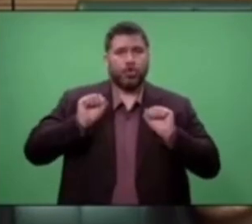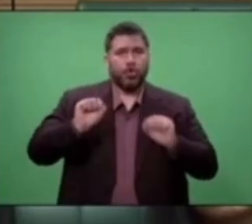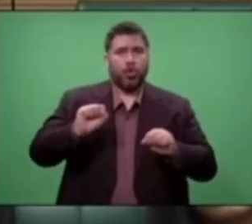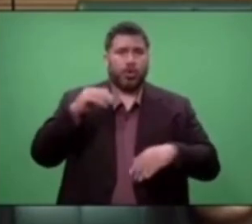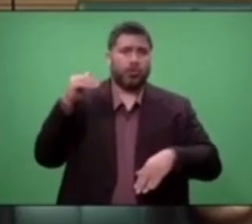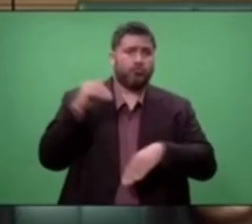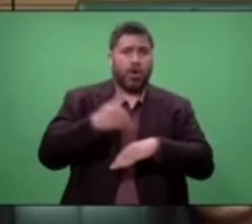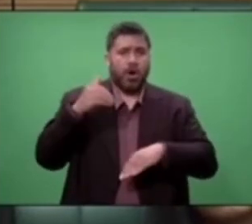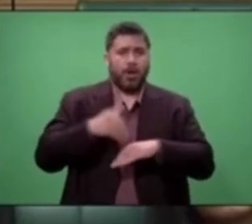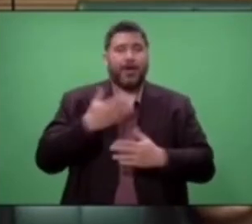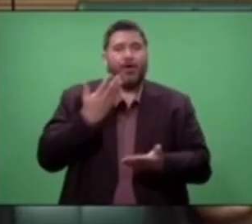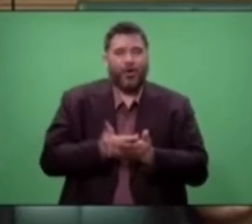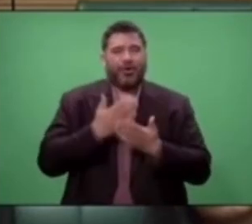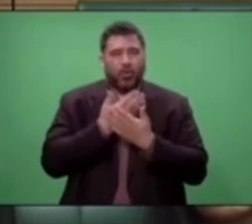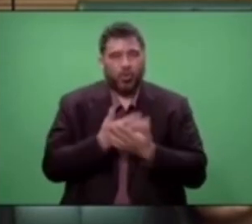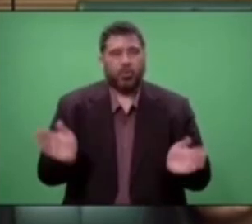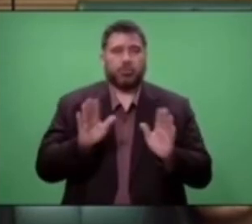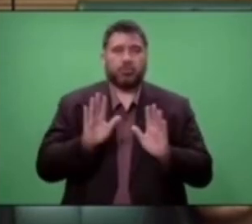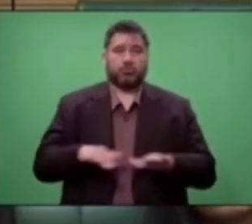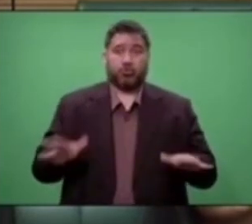tamariki.